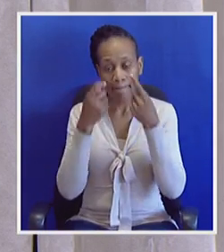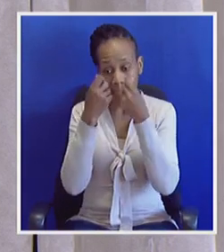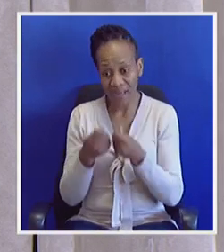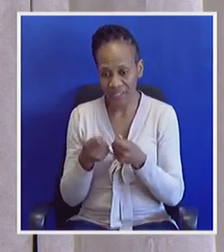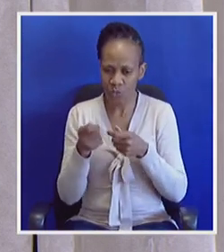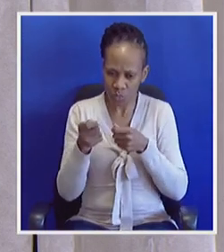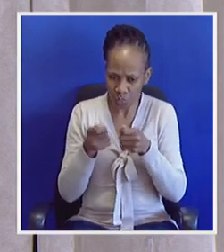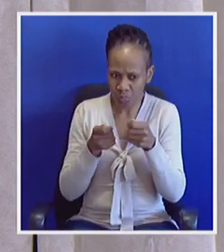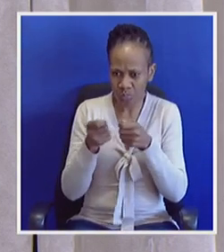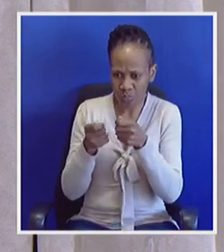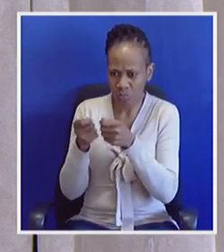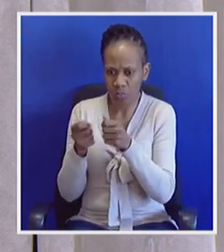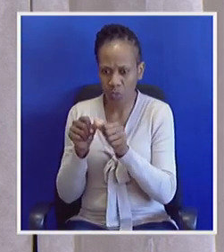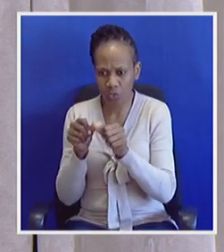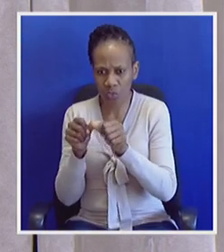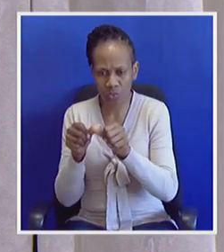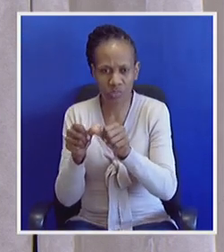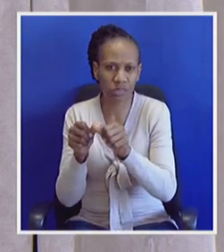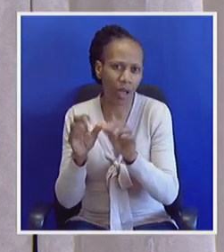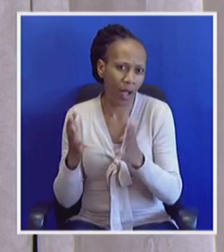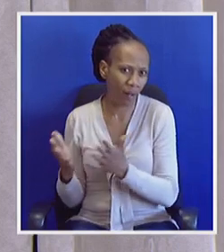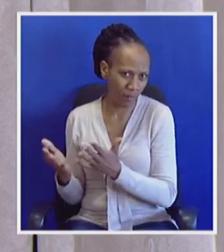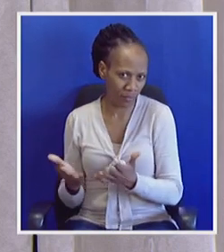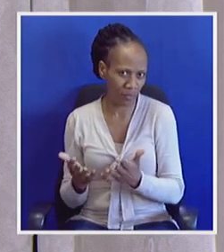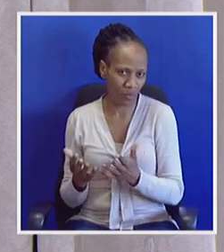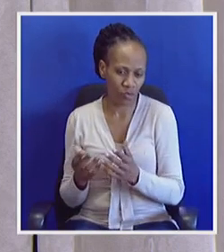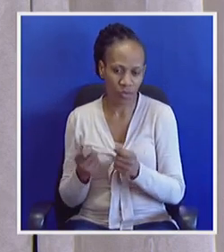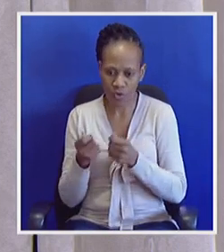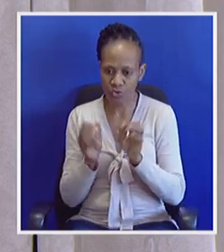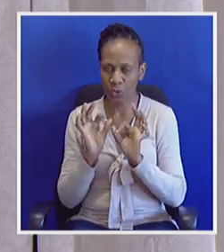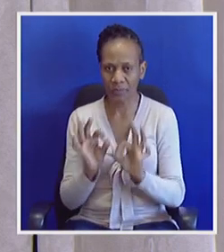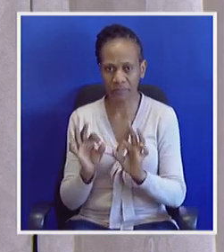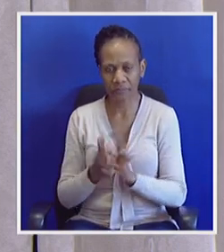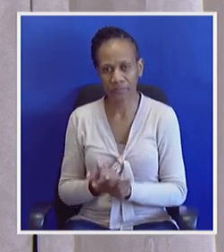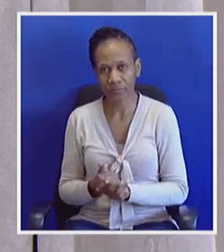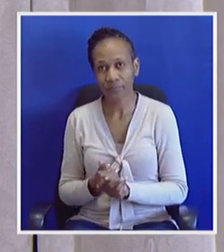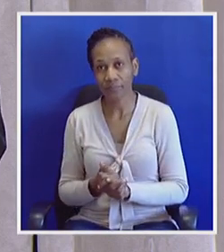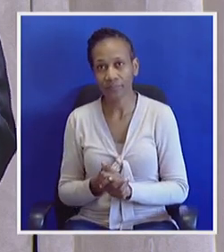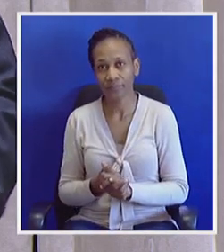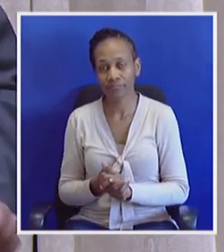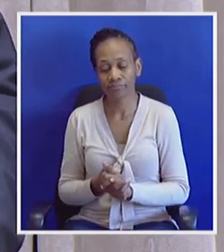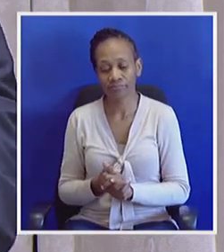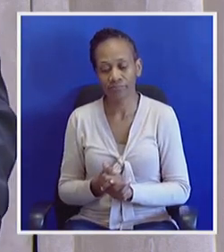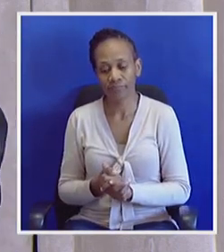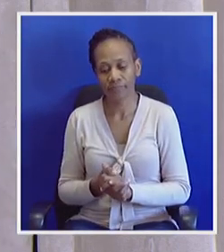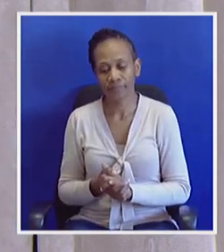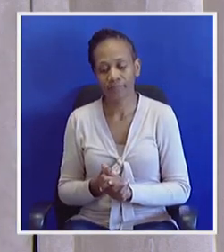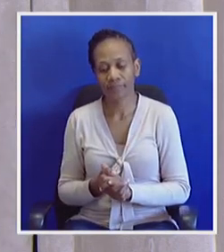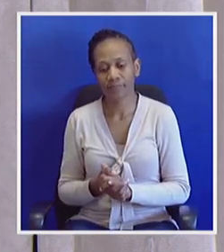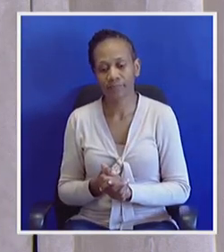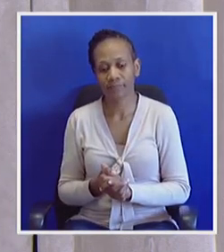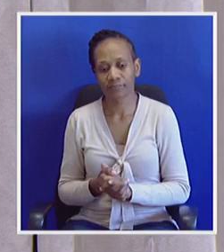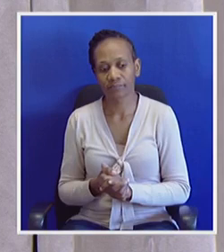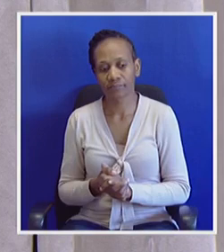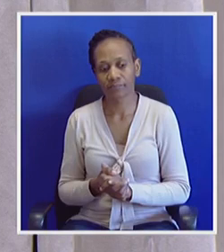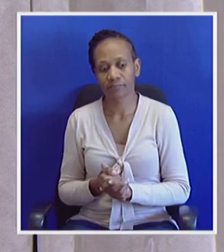stability of those entities can be upheld. Now, our belief and our strong belief in this